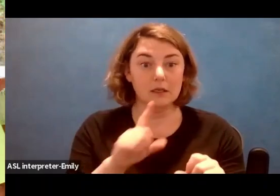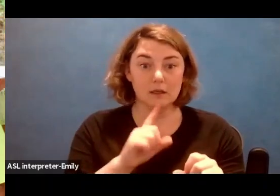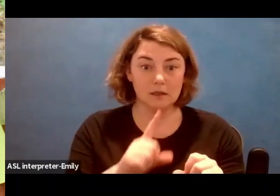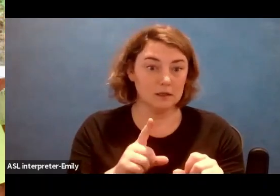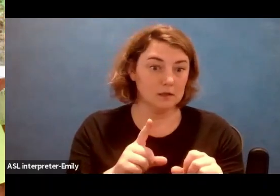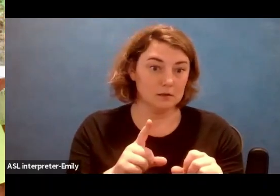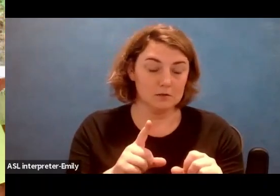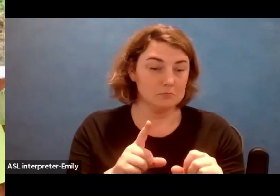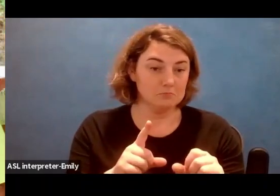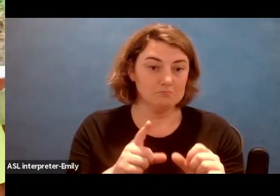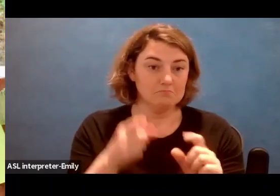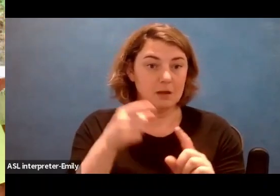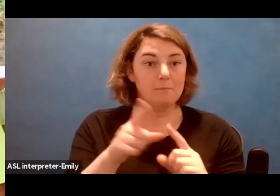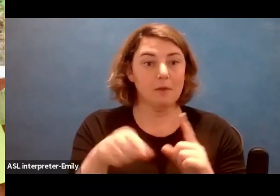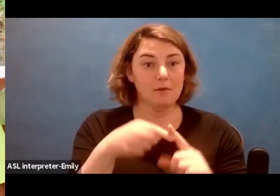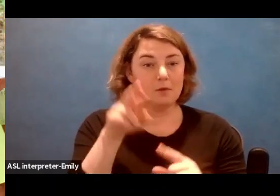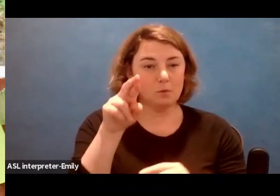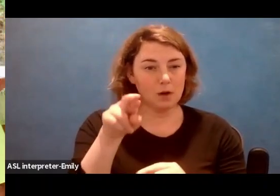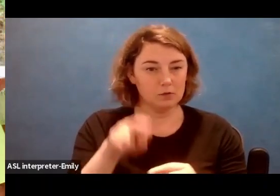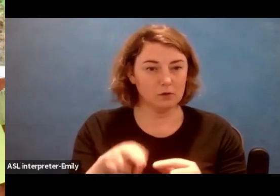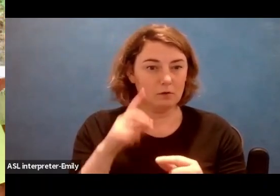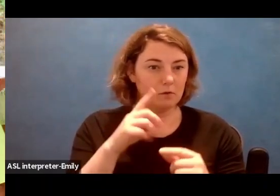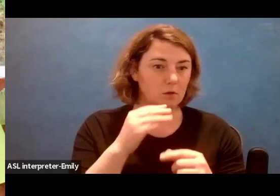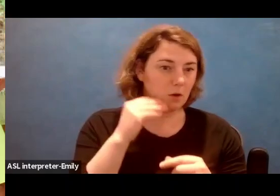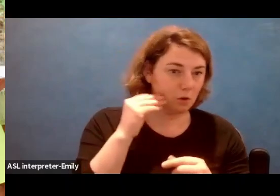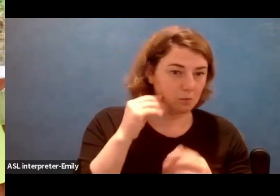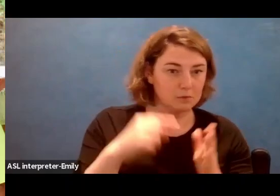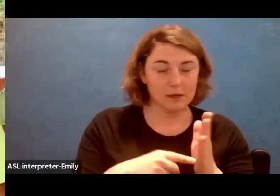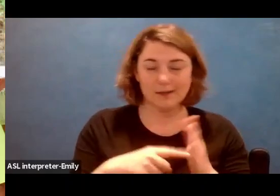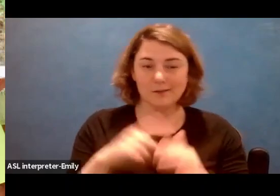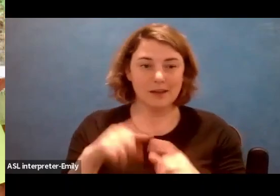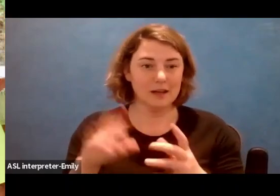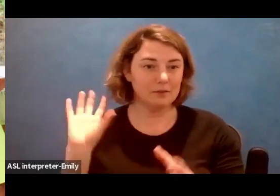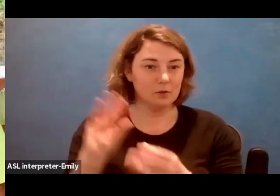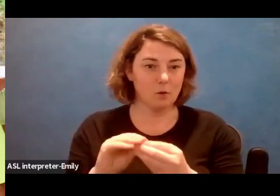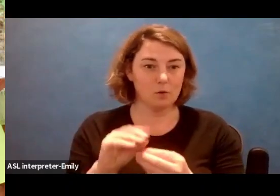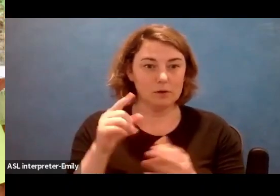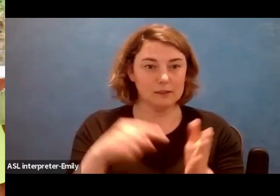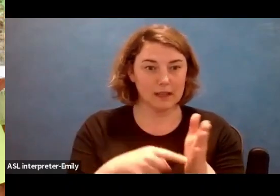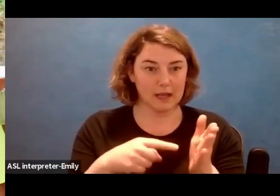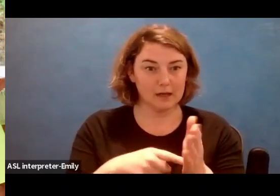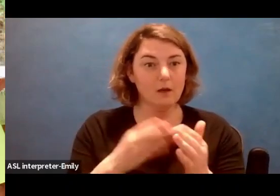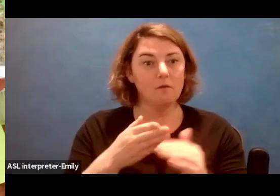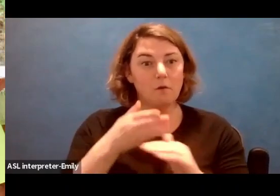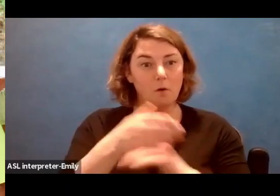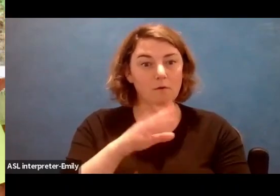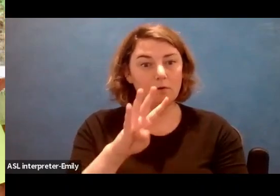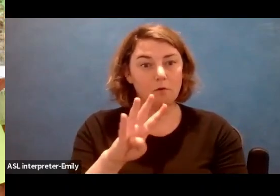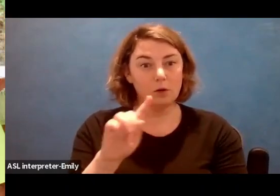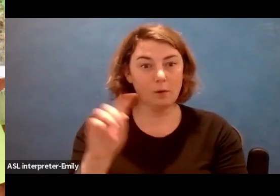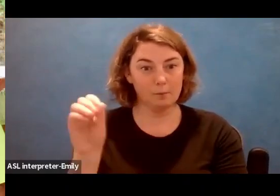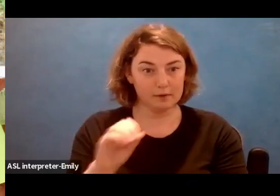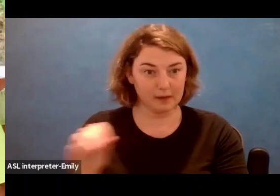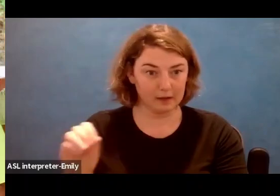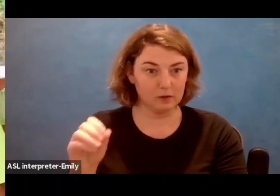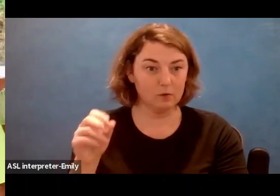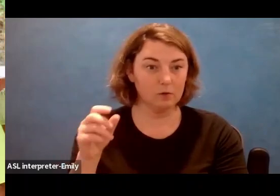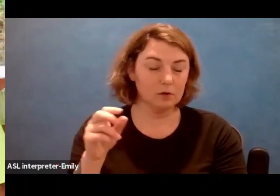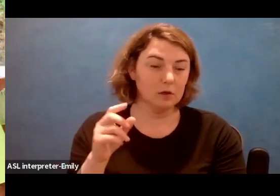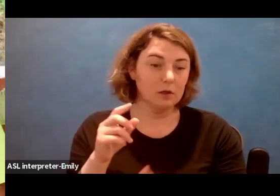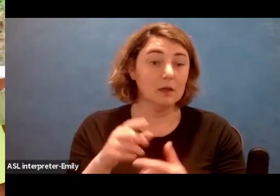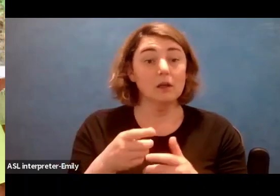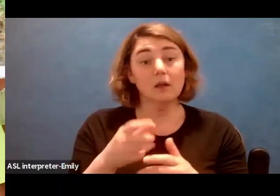to income ratio. Applicants cannot have a total debt income ratio of over 41%.